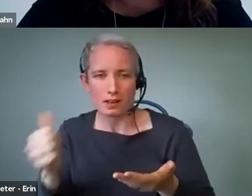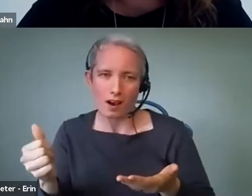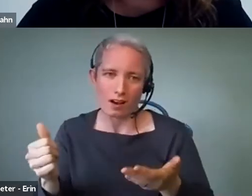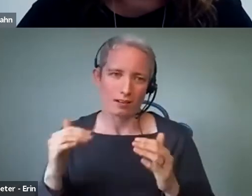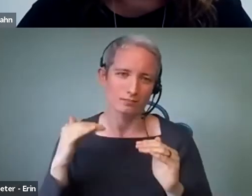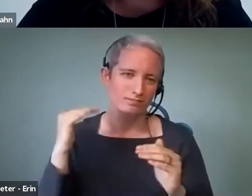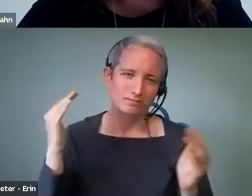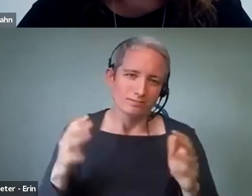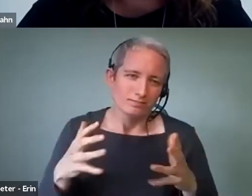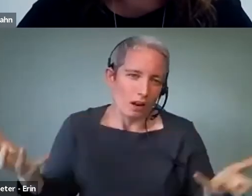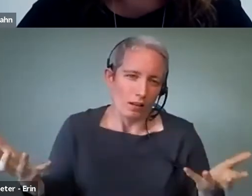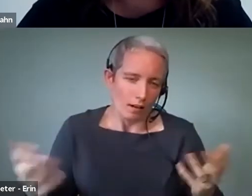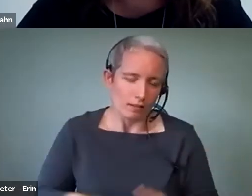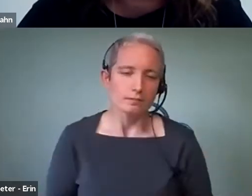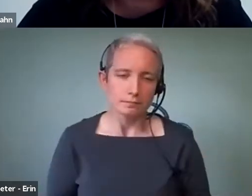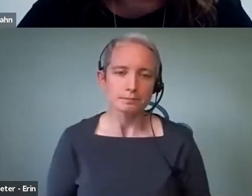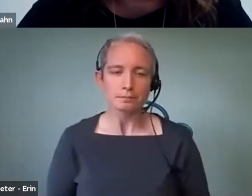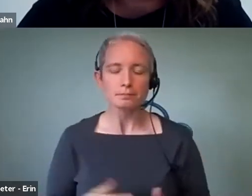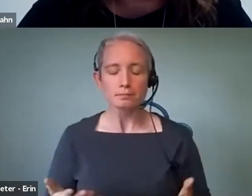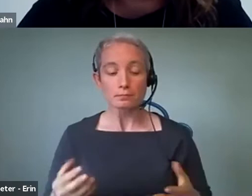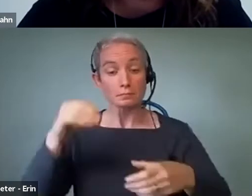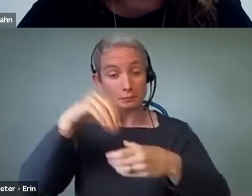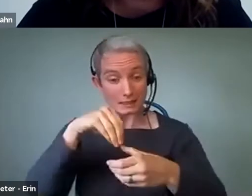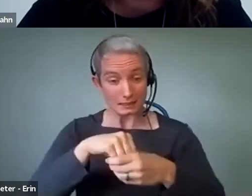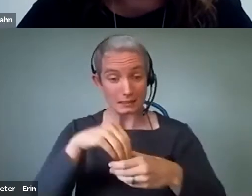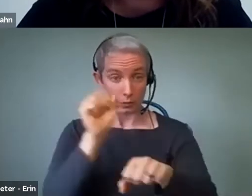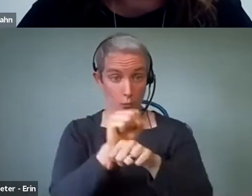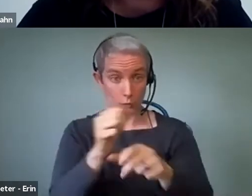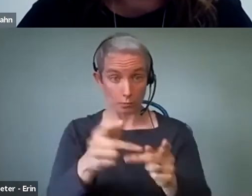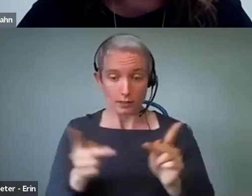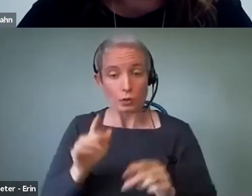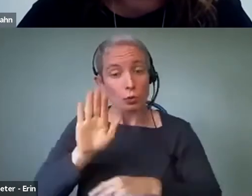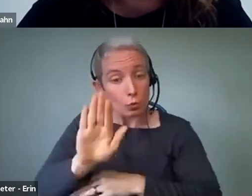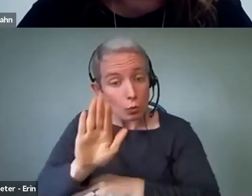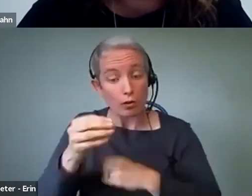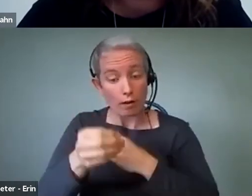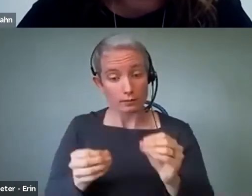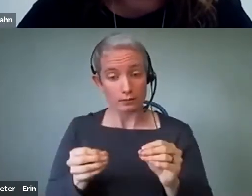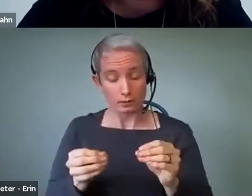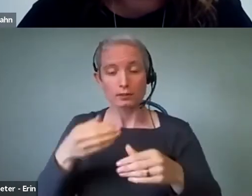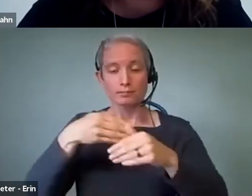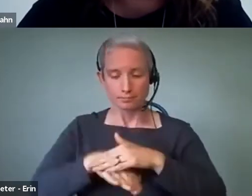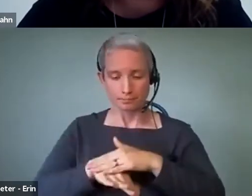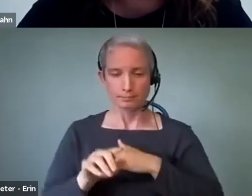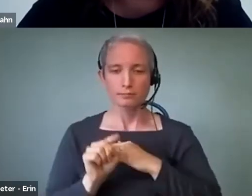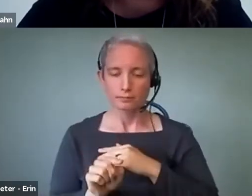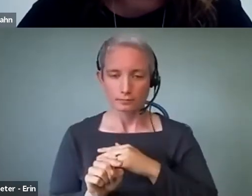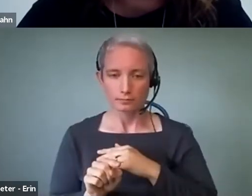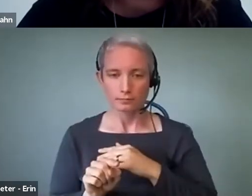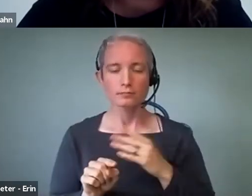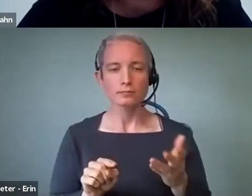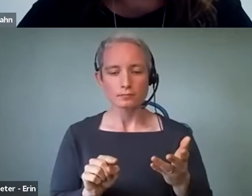But once you get within the workplace, within your office, I think it's incumbent upon